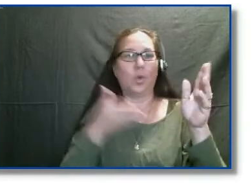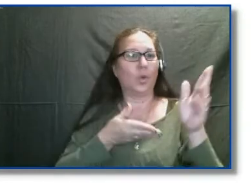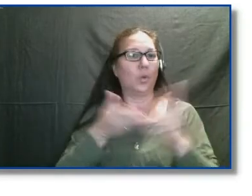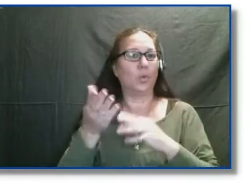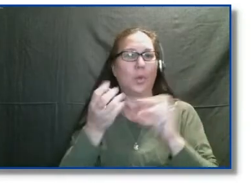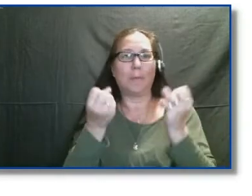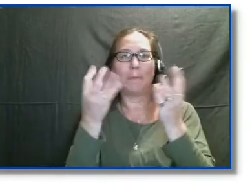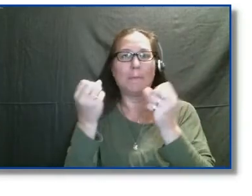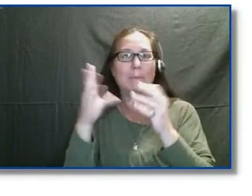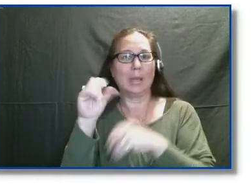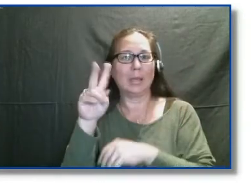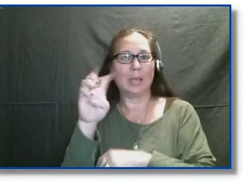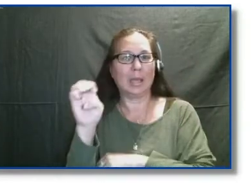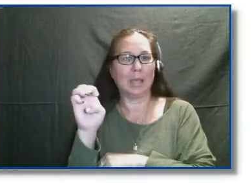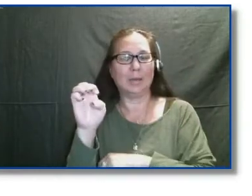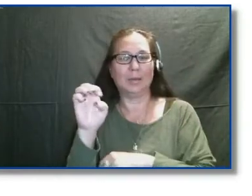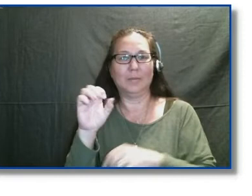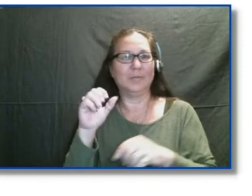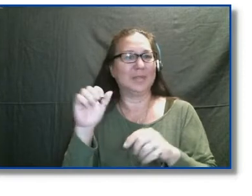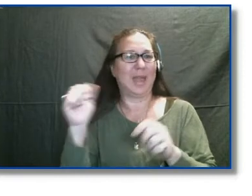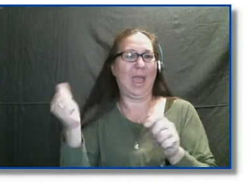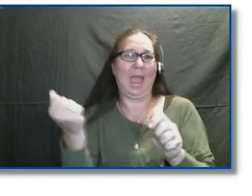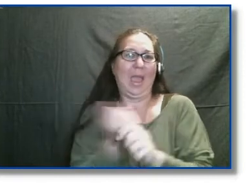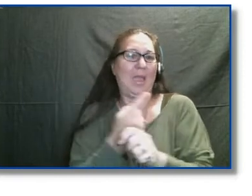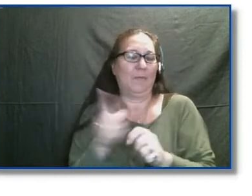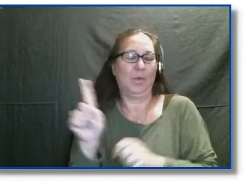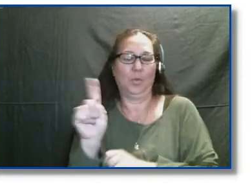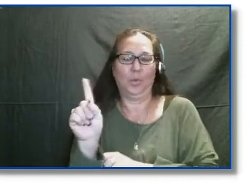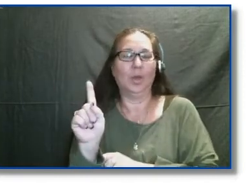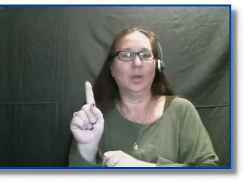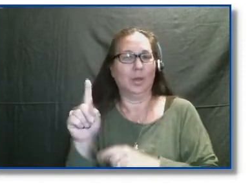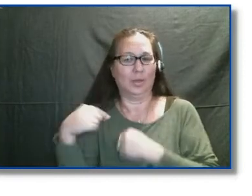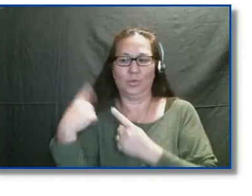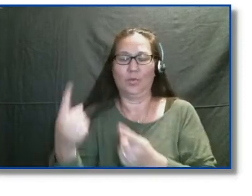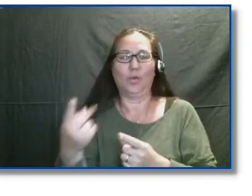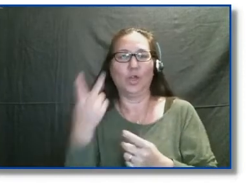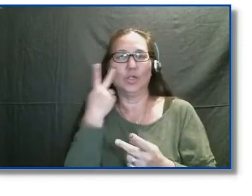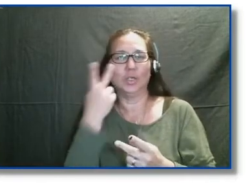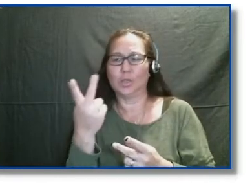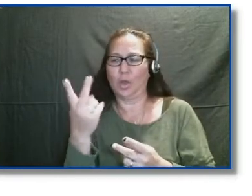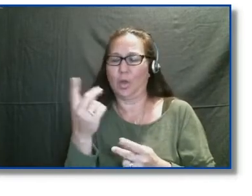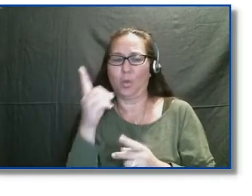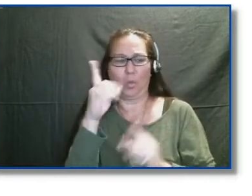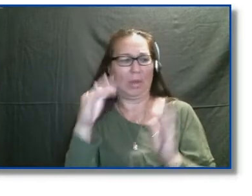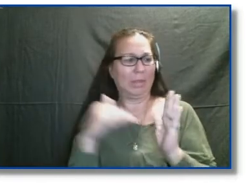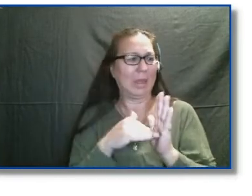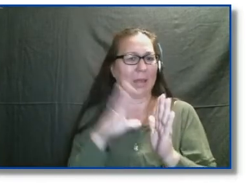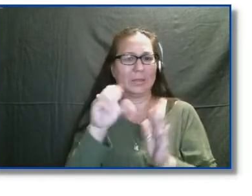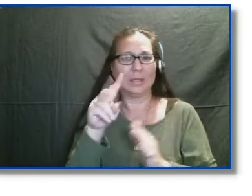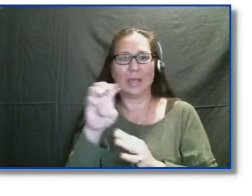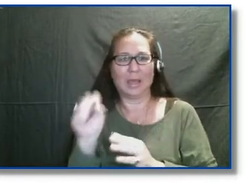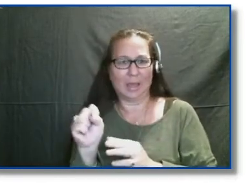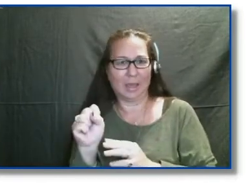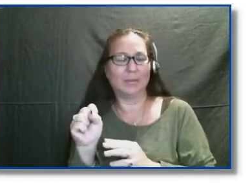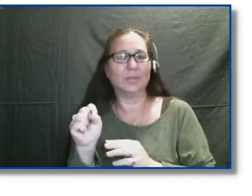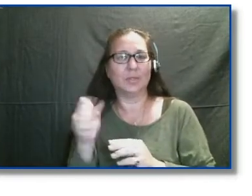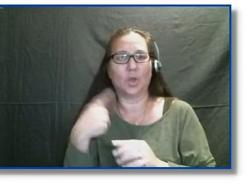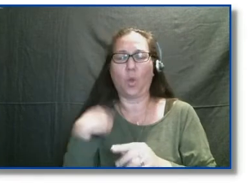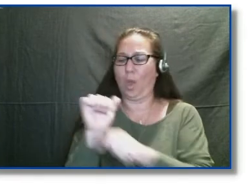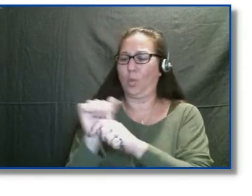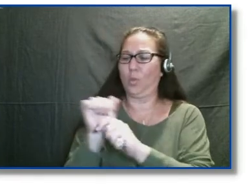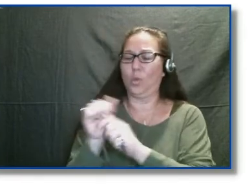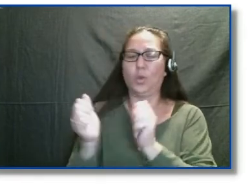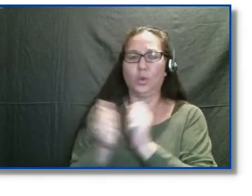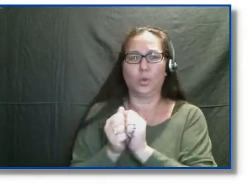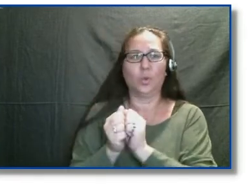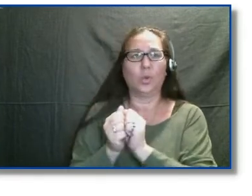caves, everywhere that she has so far. She looked at thousands of caves. And so I worked with